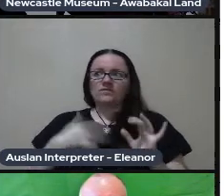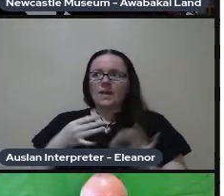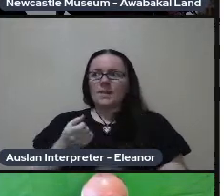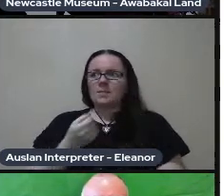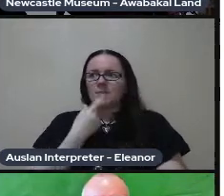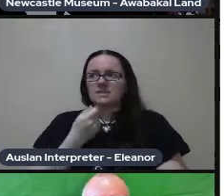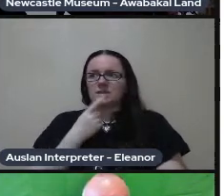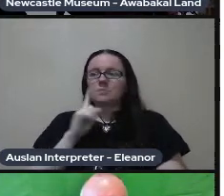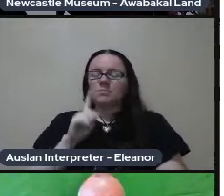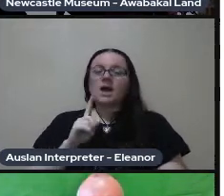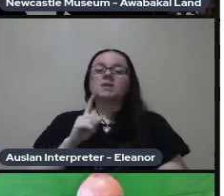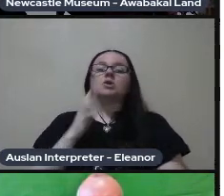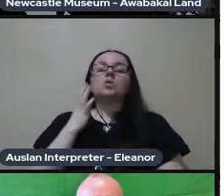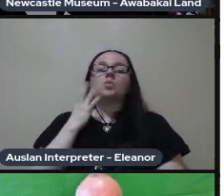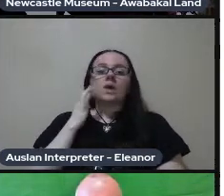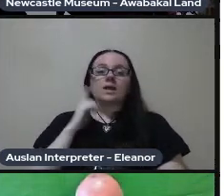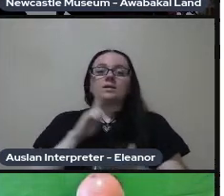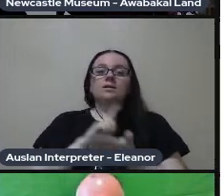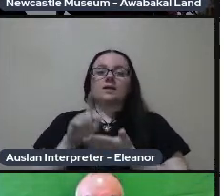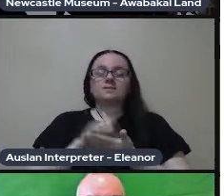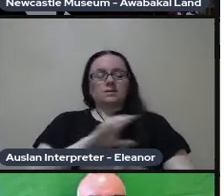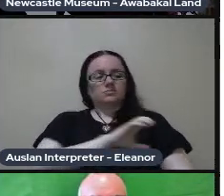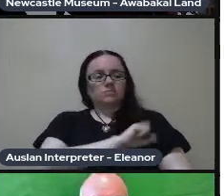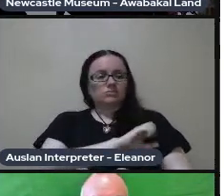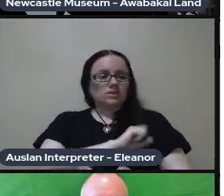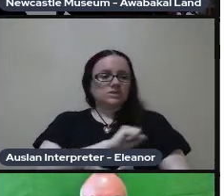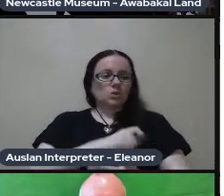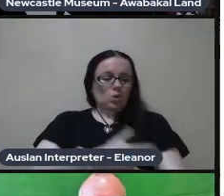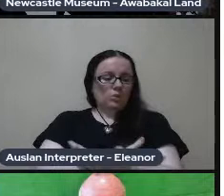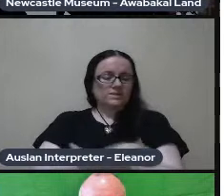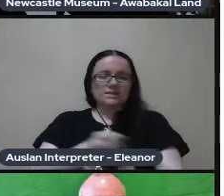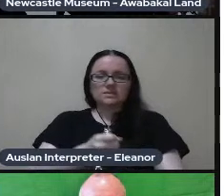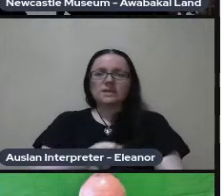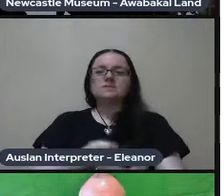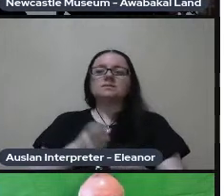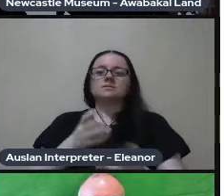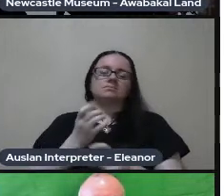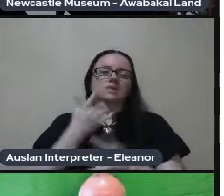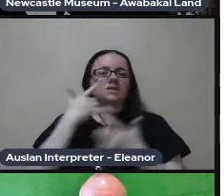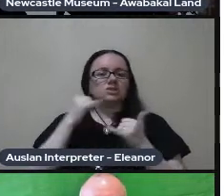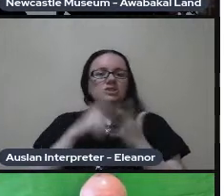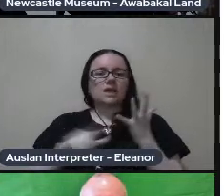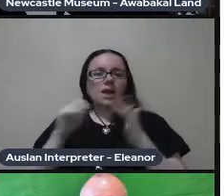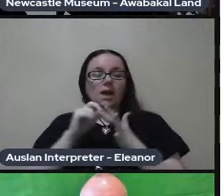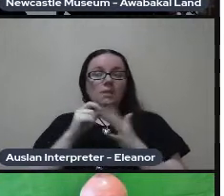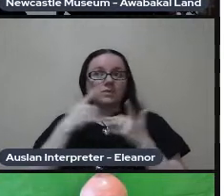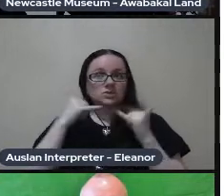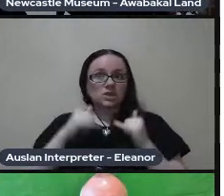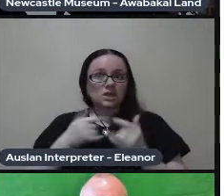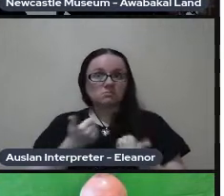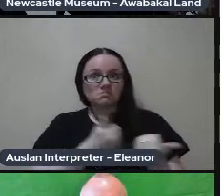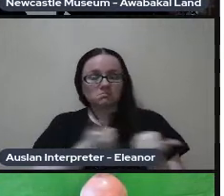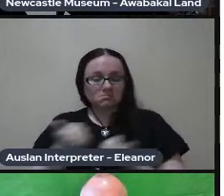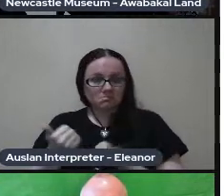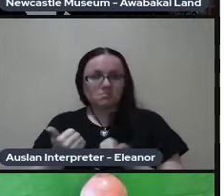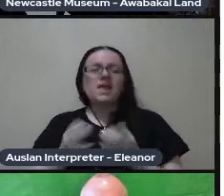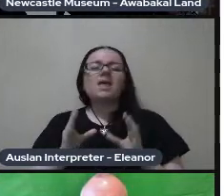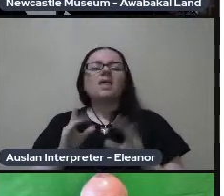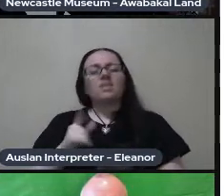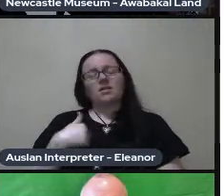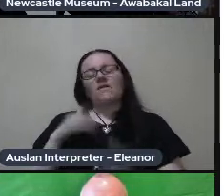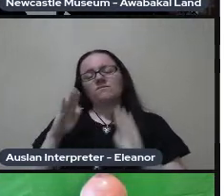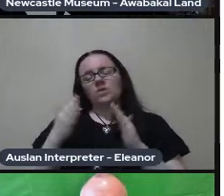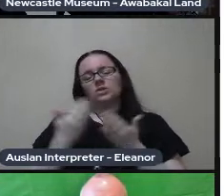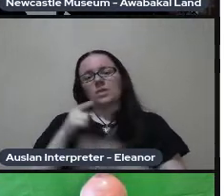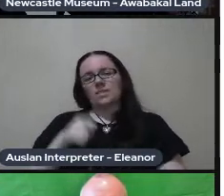able to see that when you have your blood tests and your checkups with the GP to see if your risk factors are under control. And that's what I'm going to focus